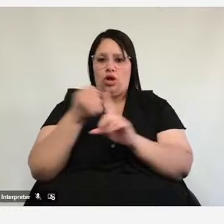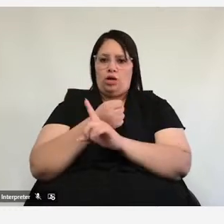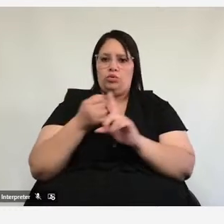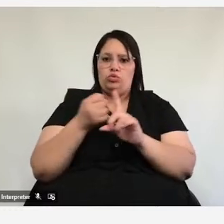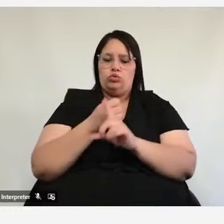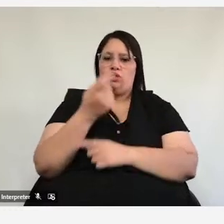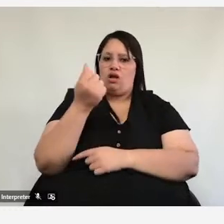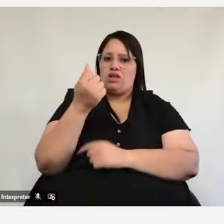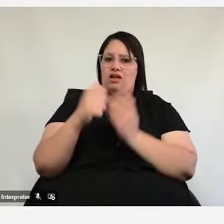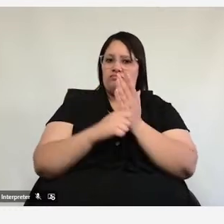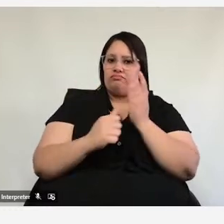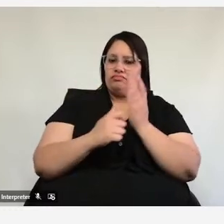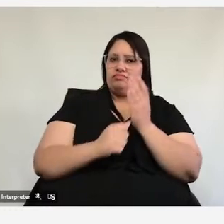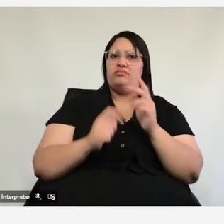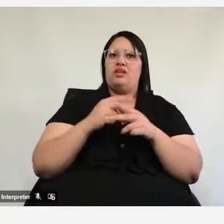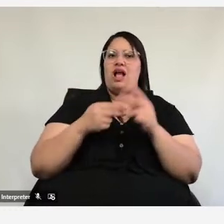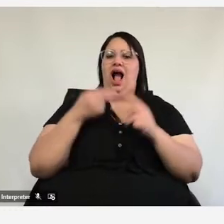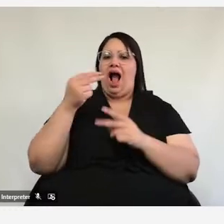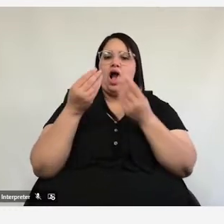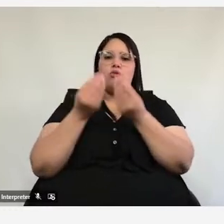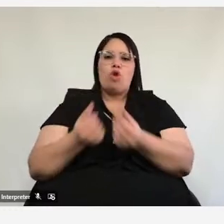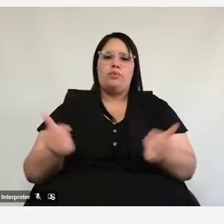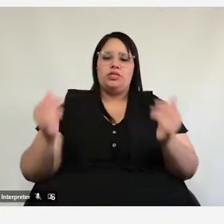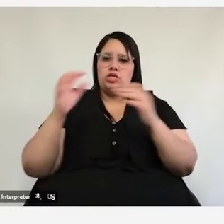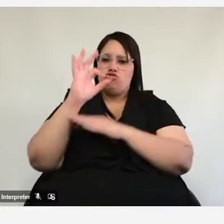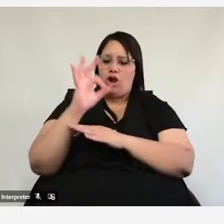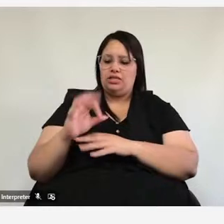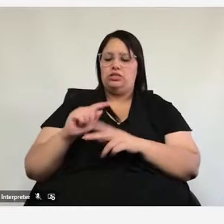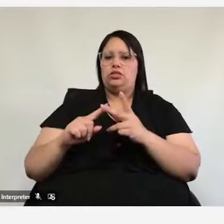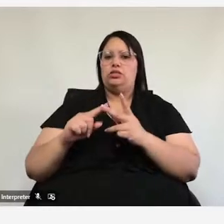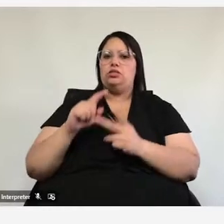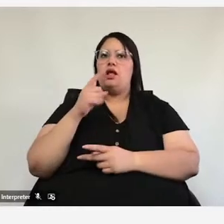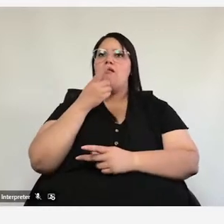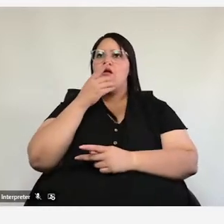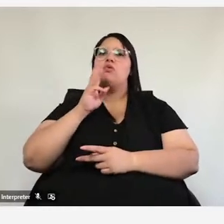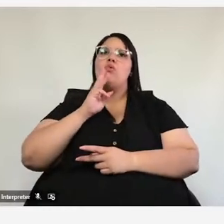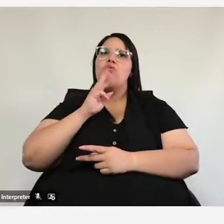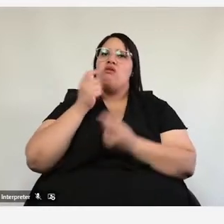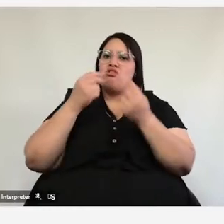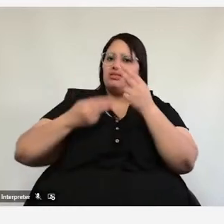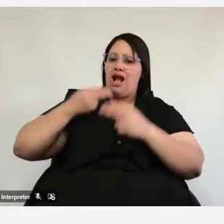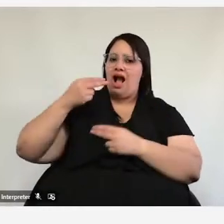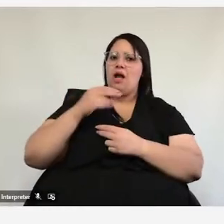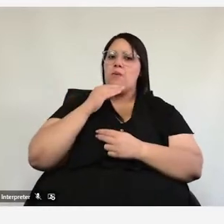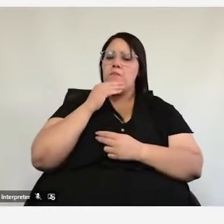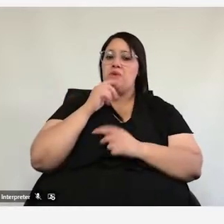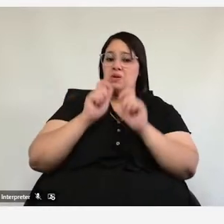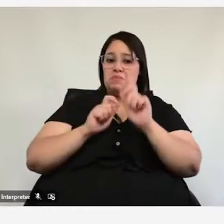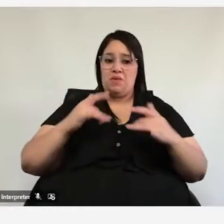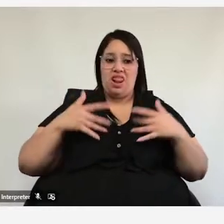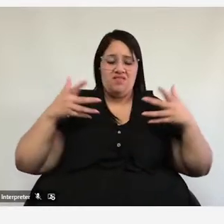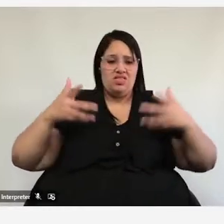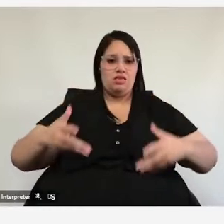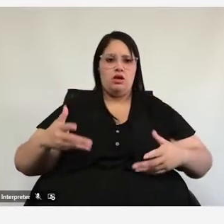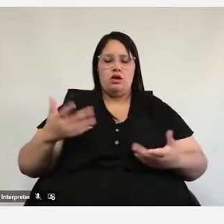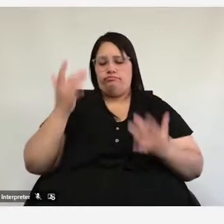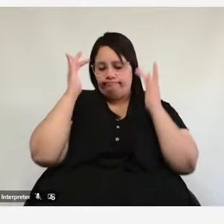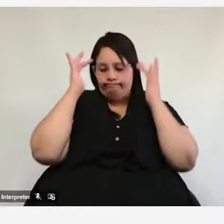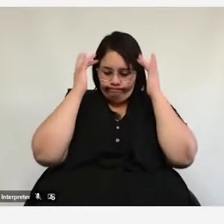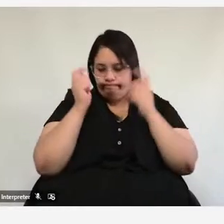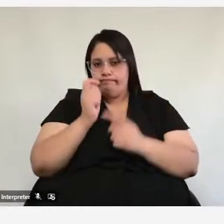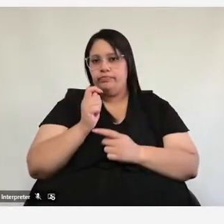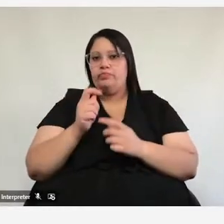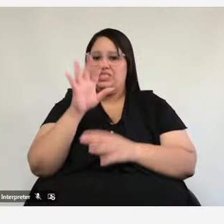tariffs, driving high property rates and utility cost that squeezes the residents, especially the middle class and the